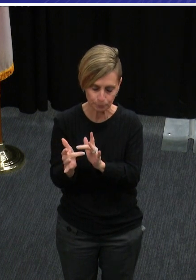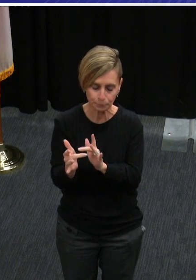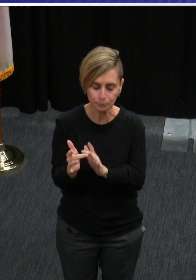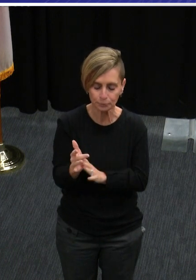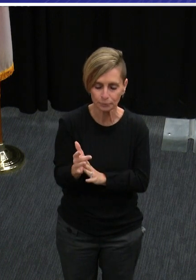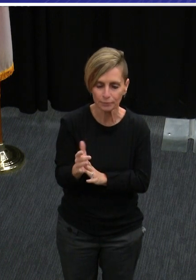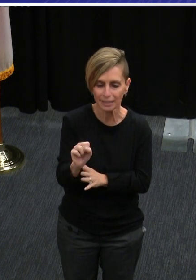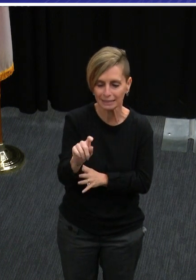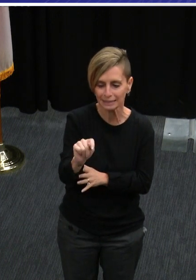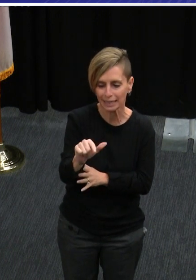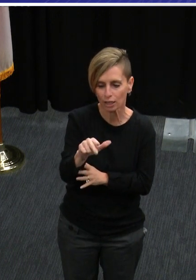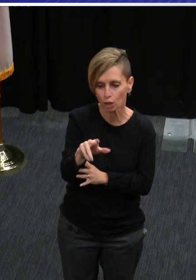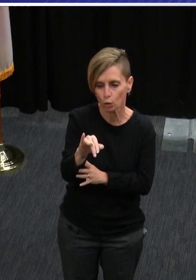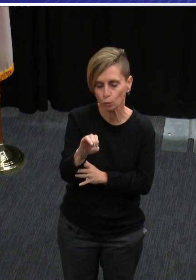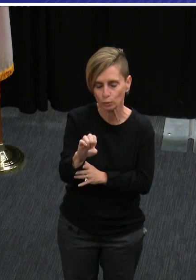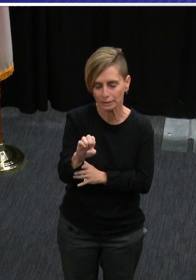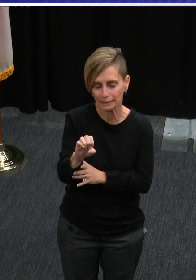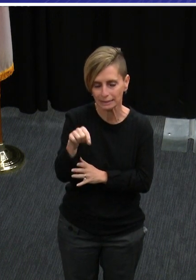is